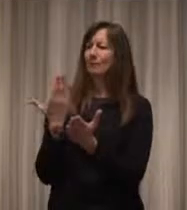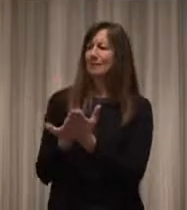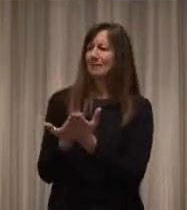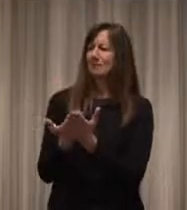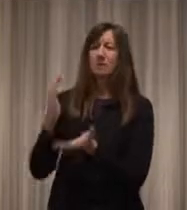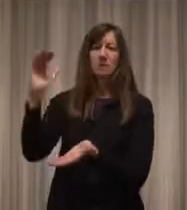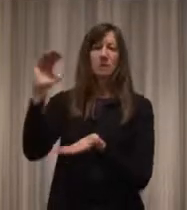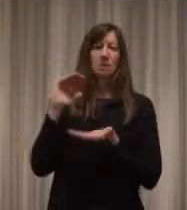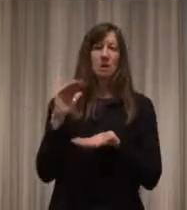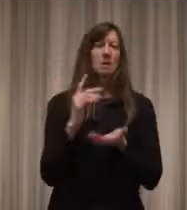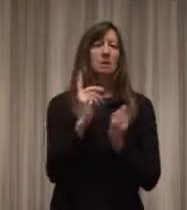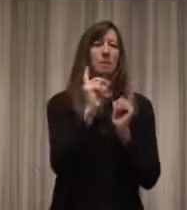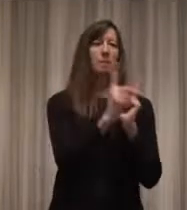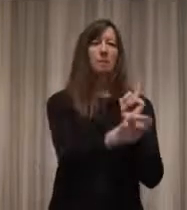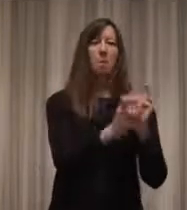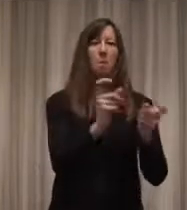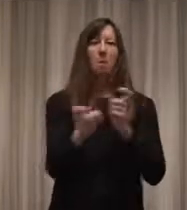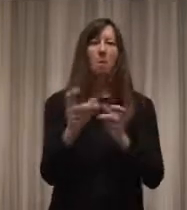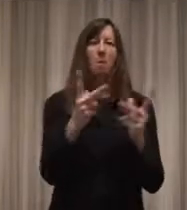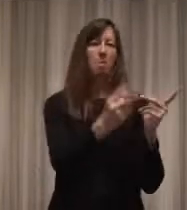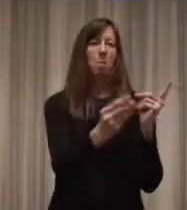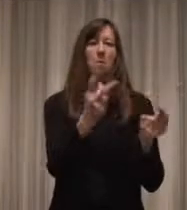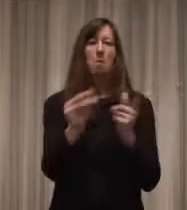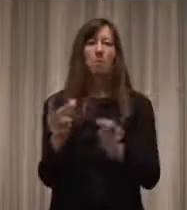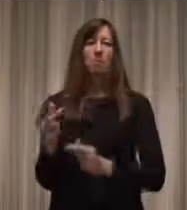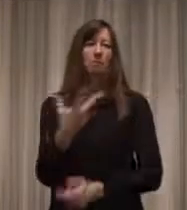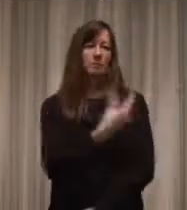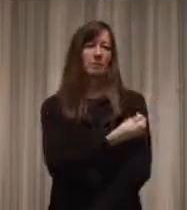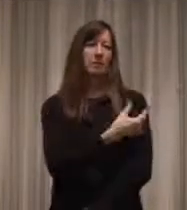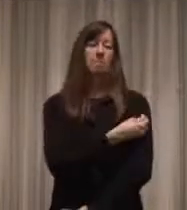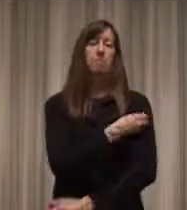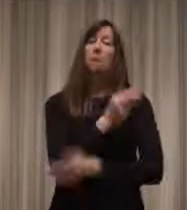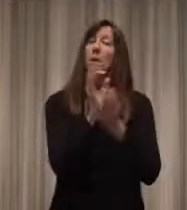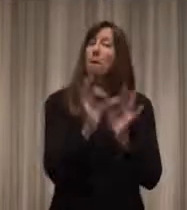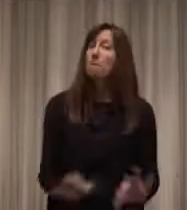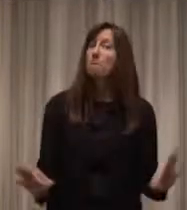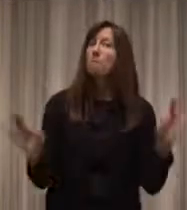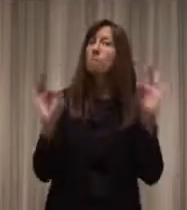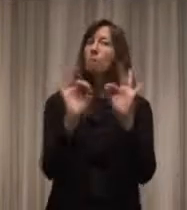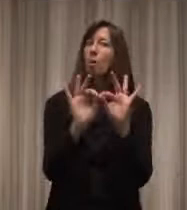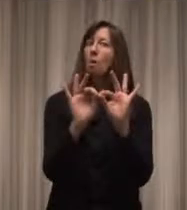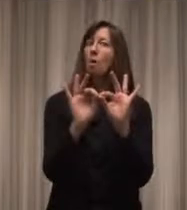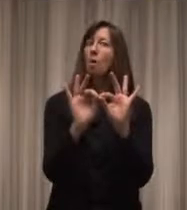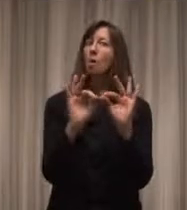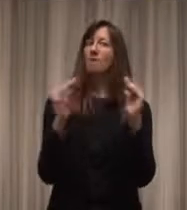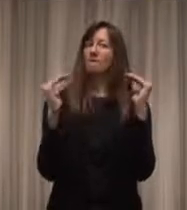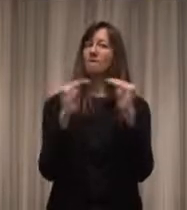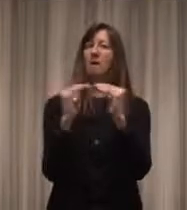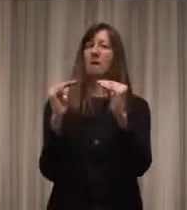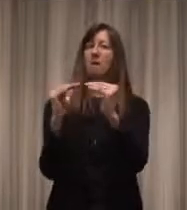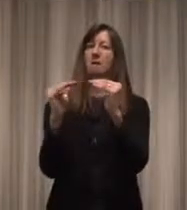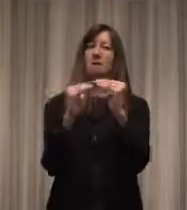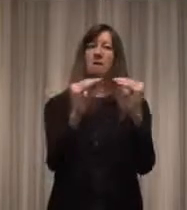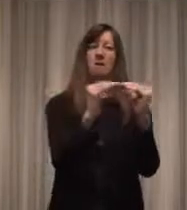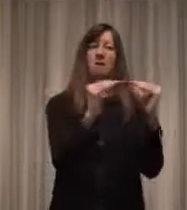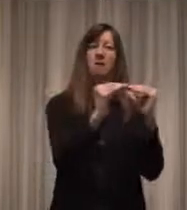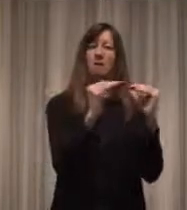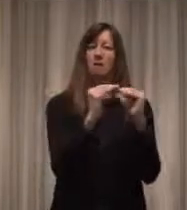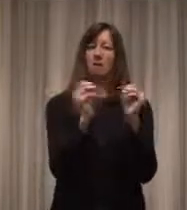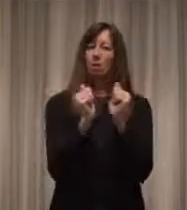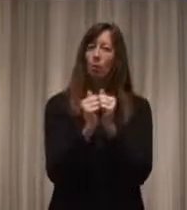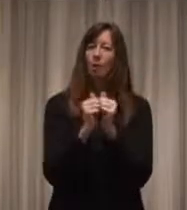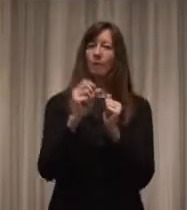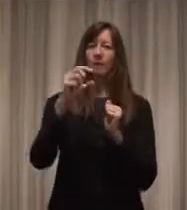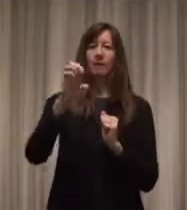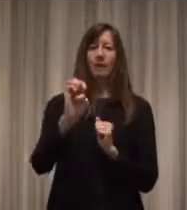receive, and most importantly, that we're doing it equitably. And what does that look like? Among the total allocations, some is set